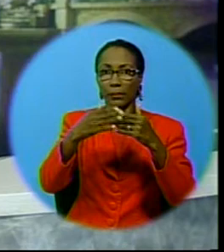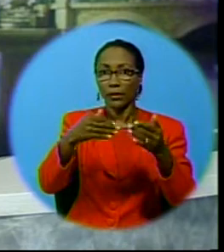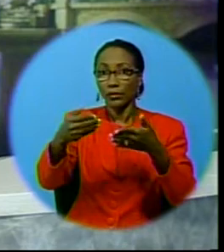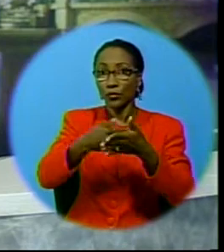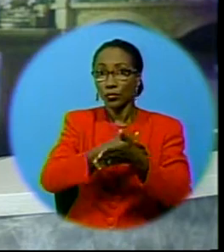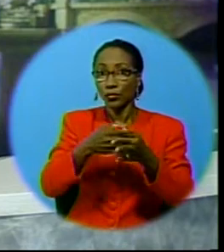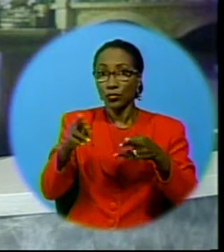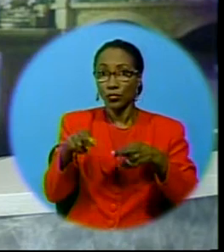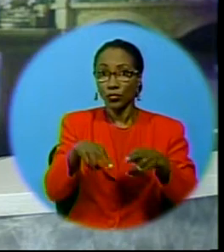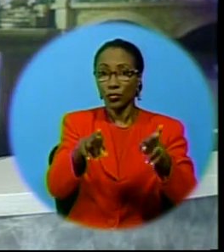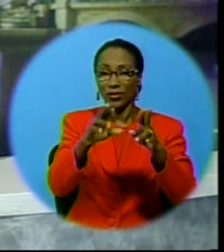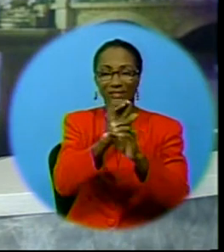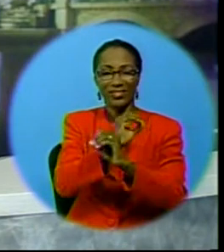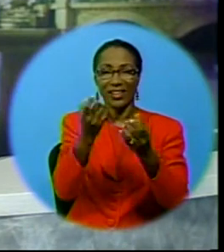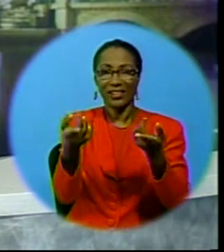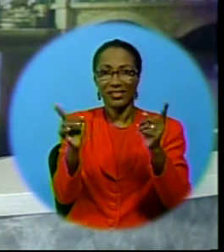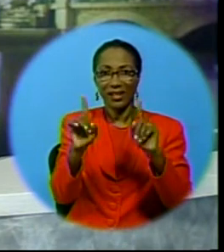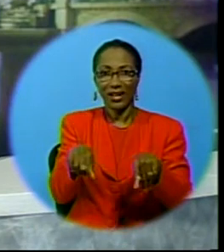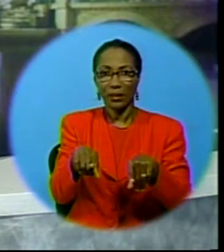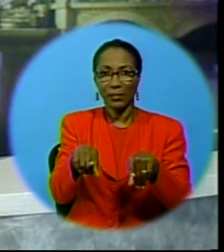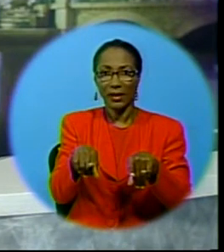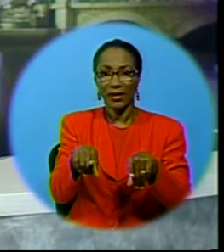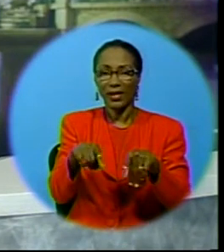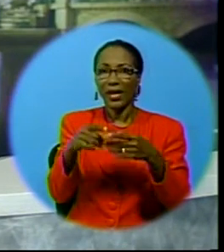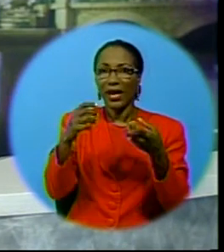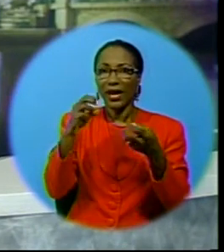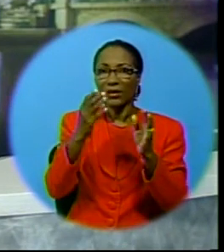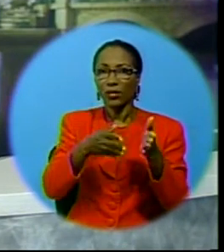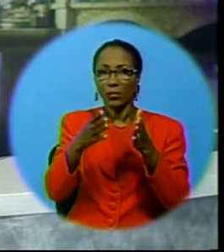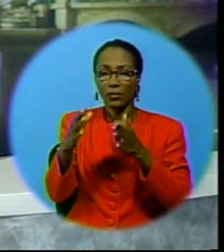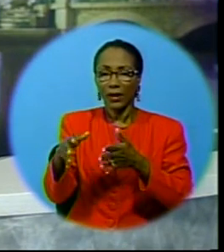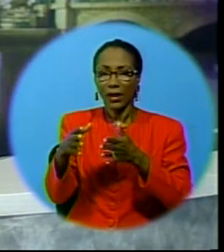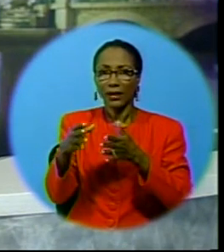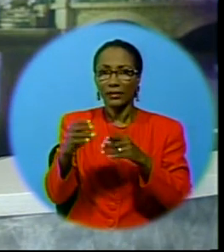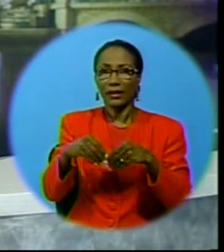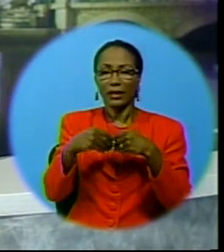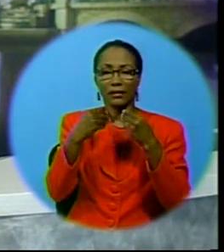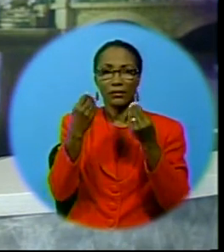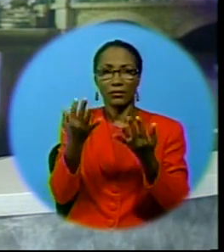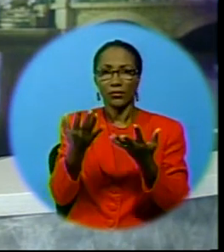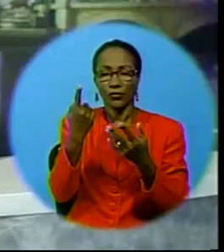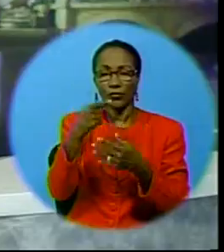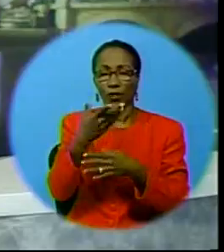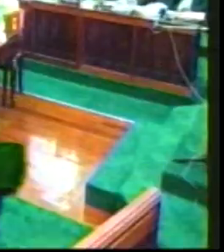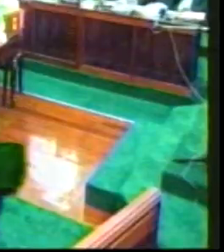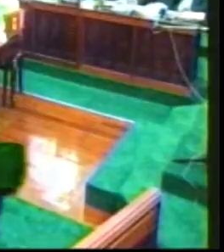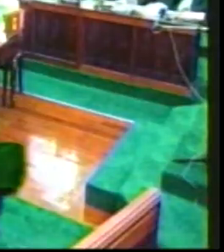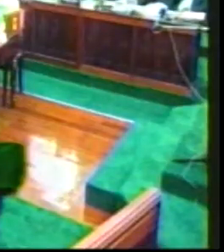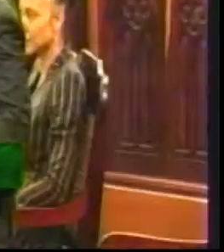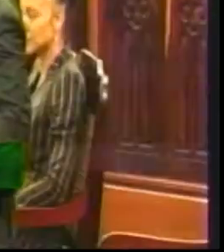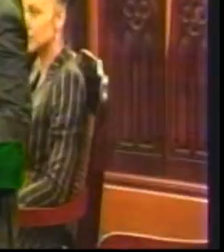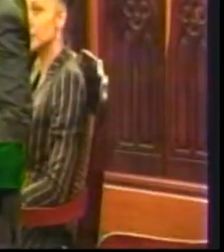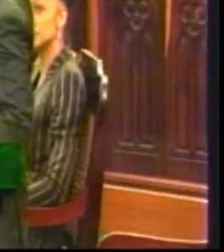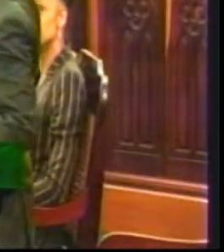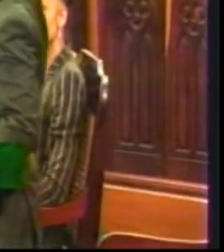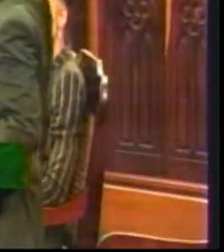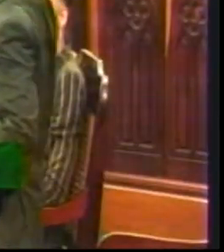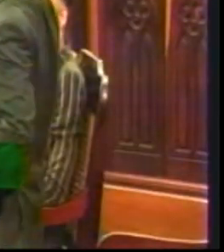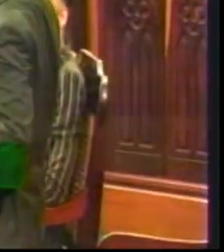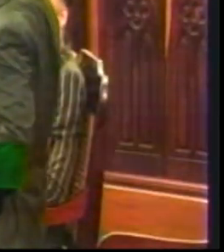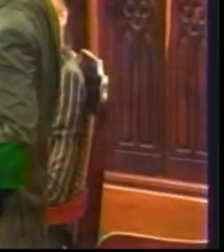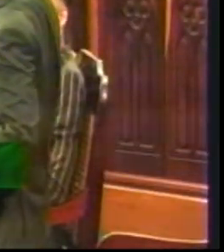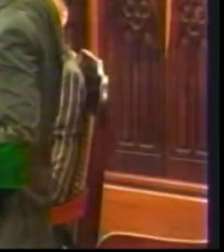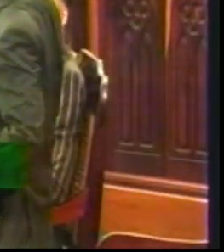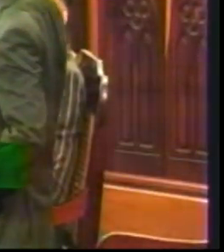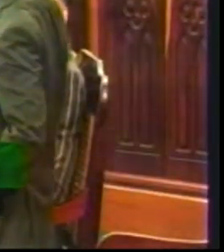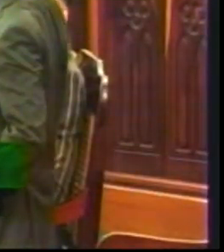date nothing has happened and no provisions have been made in the estimates for the residents of Whitehill. You have school children, because